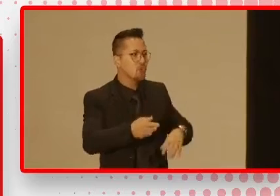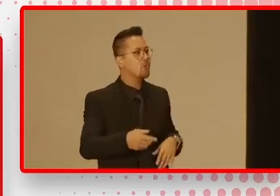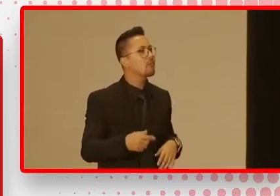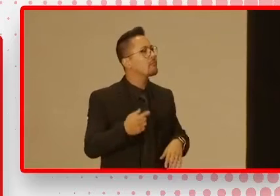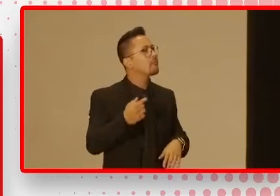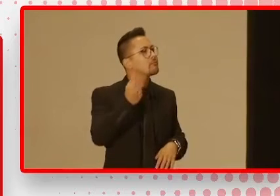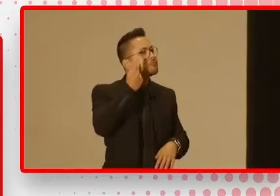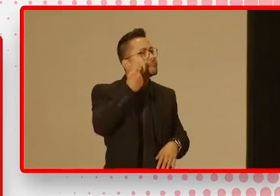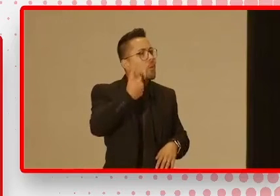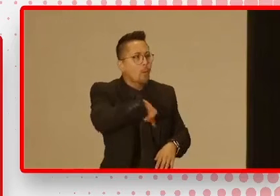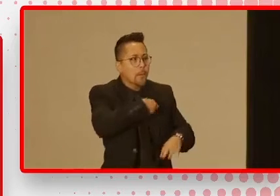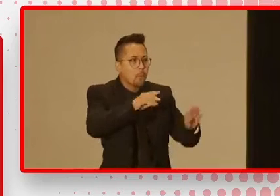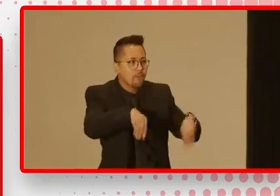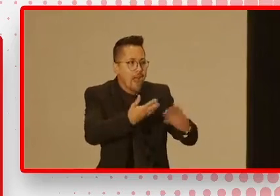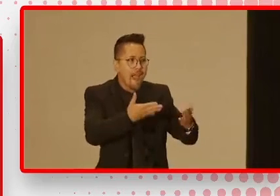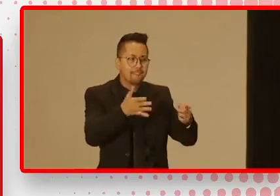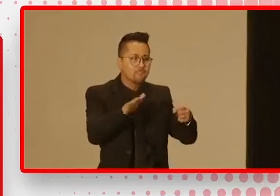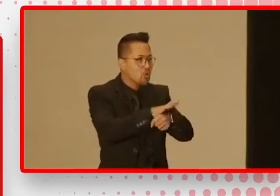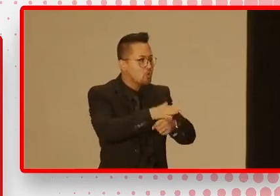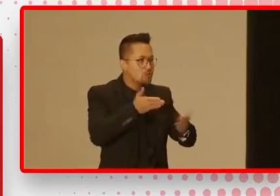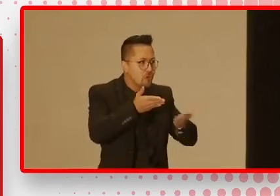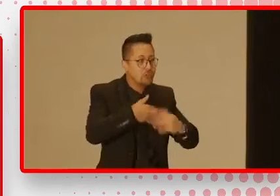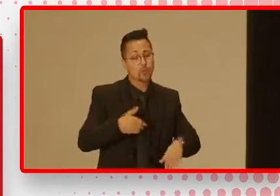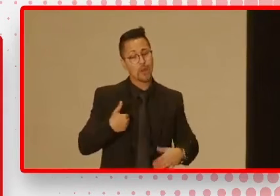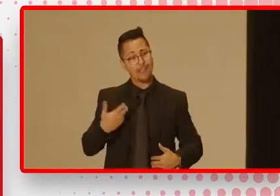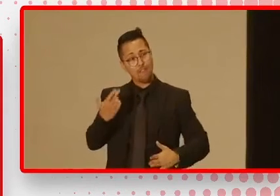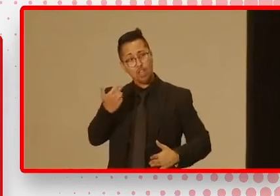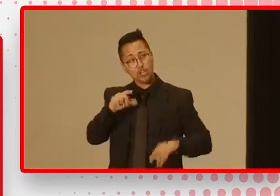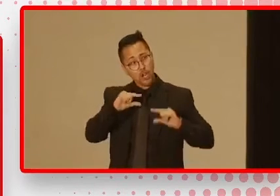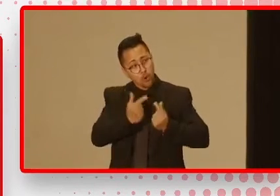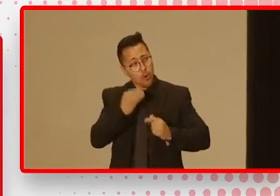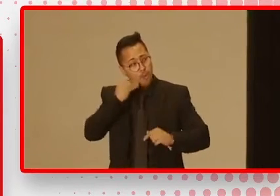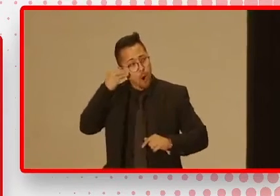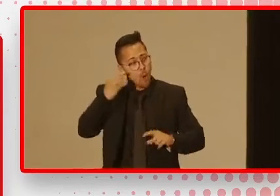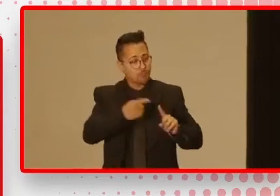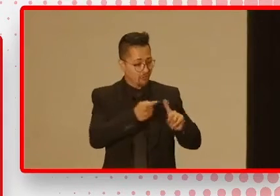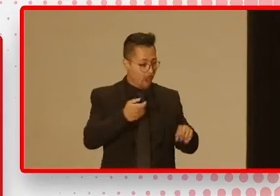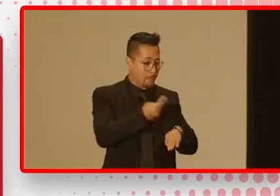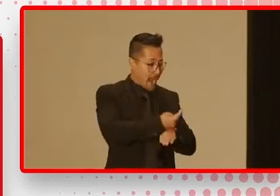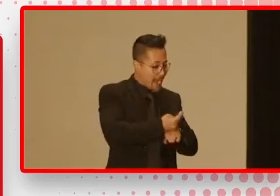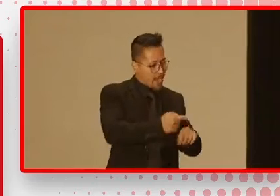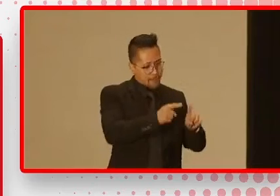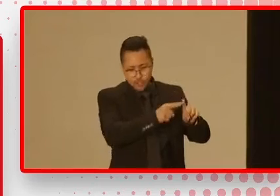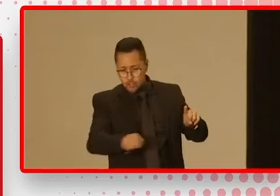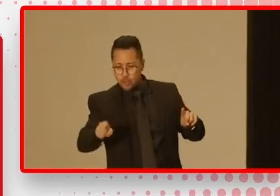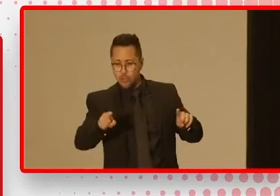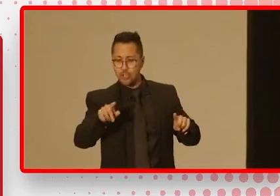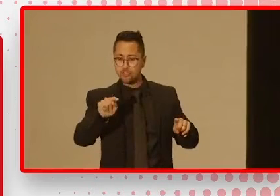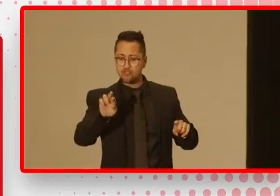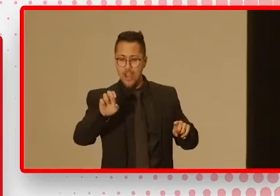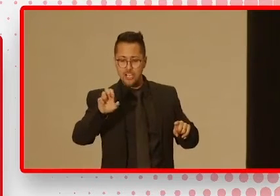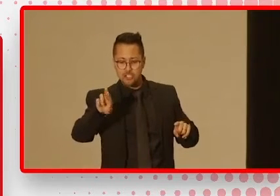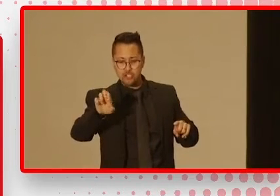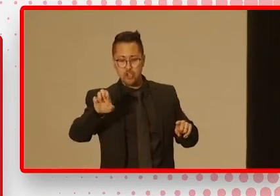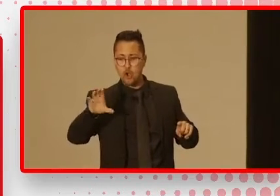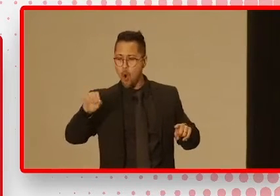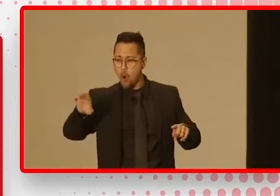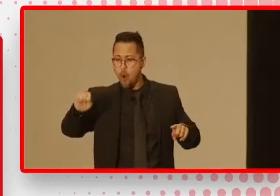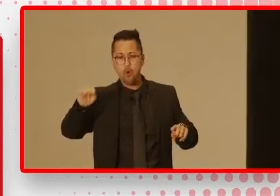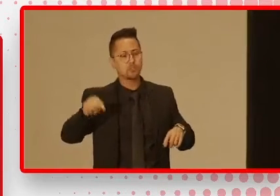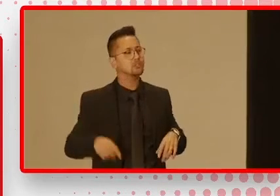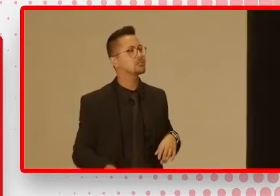full service. We have 13 homes from Miami to the Treasure Coast, and an ICF that houses 56.